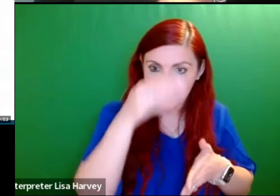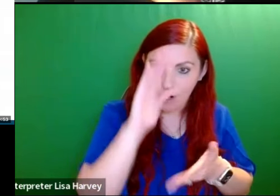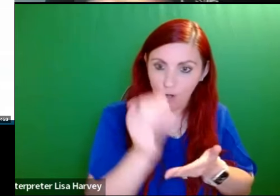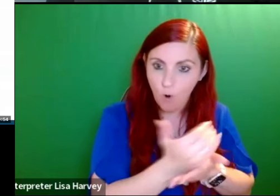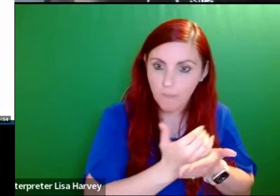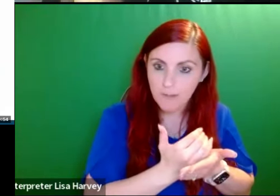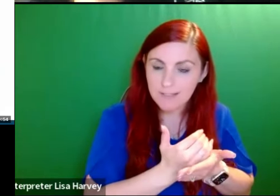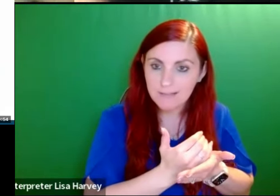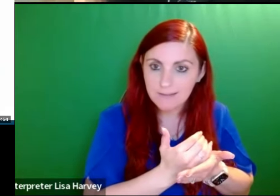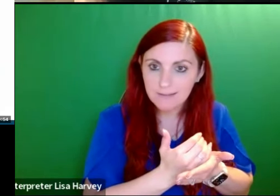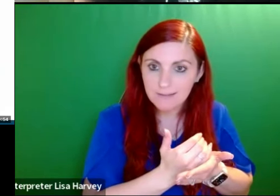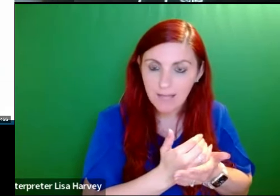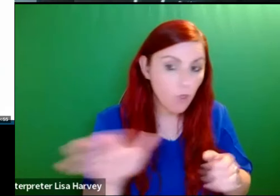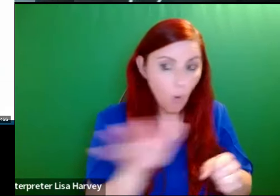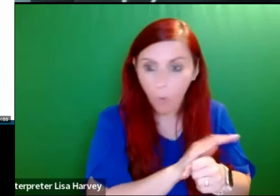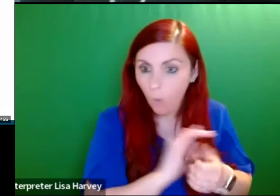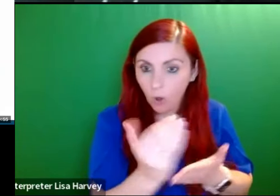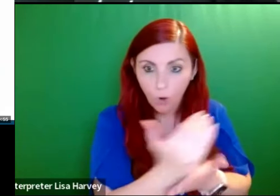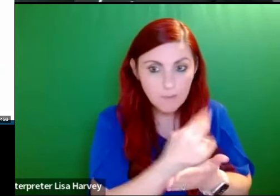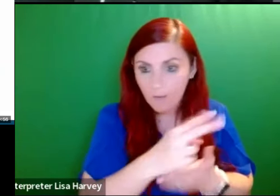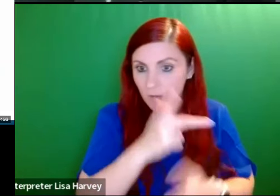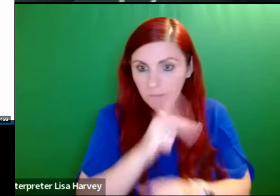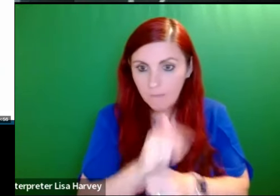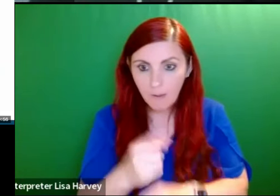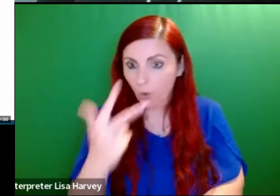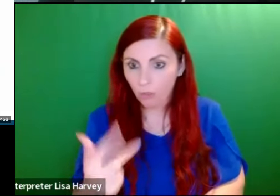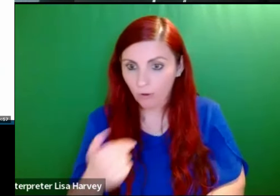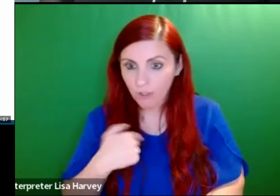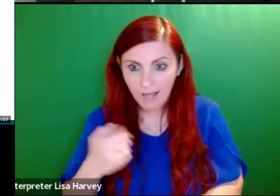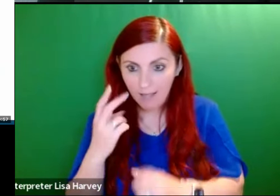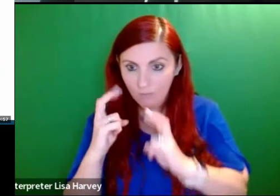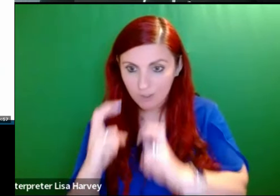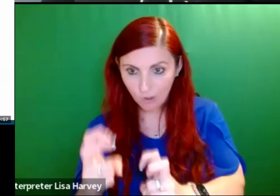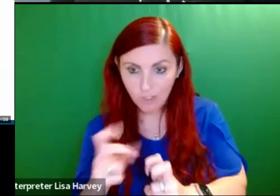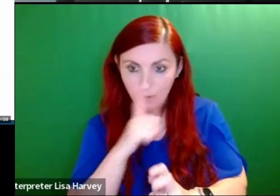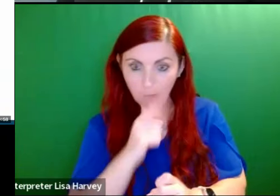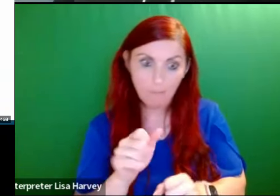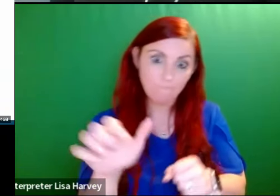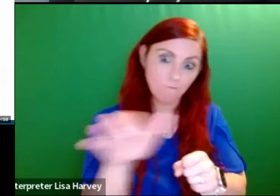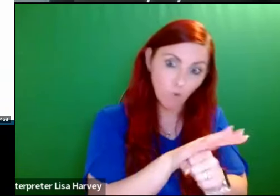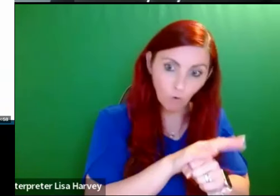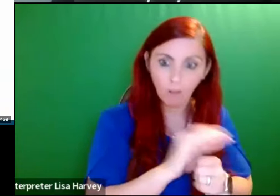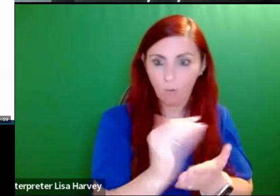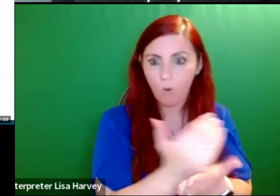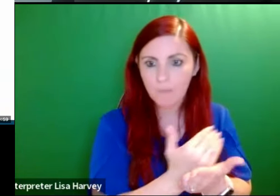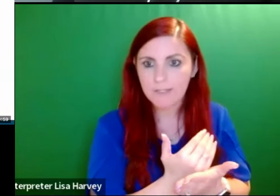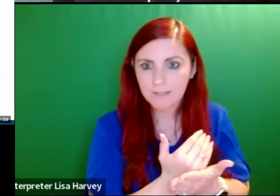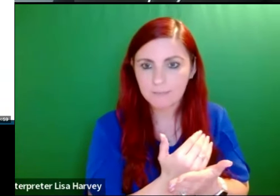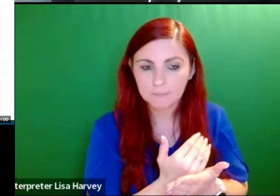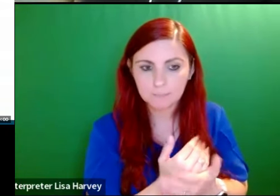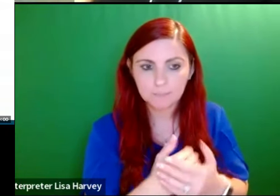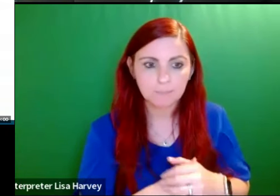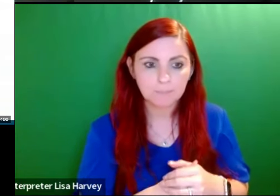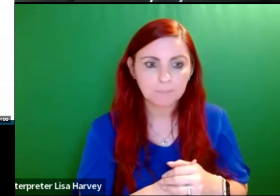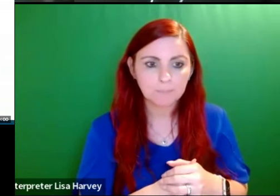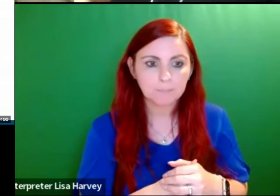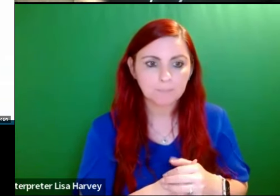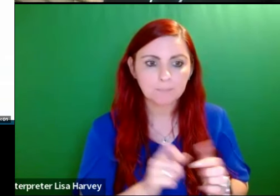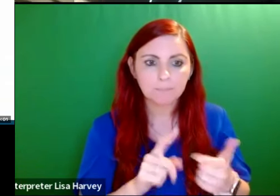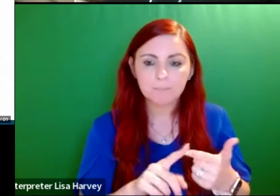the entire corpus, not just in the third of the corpus that I analysed. So that's quite significant as well.